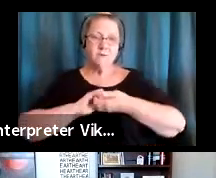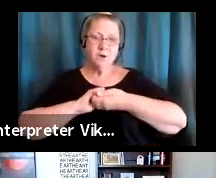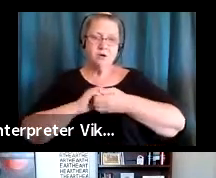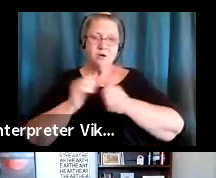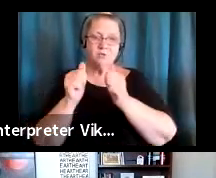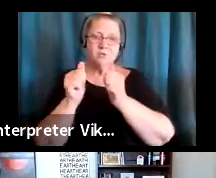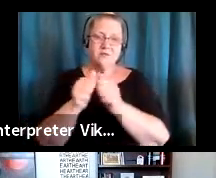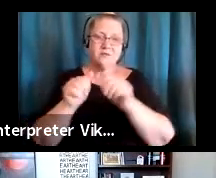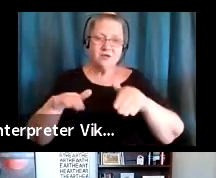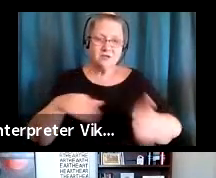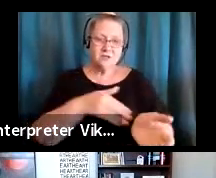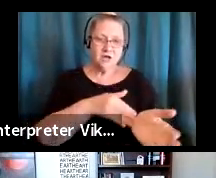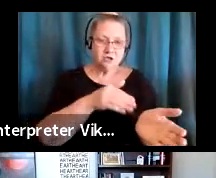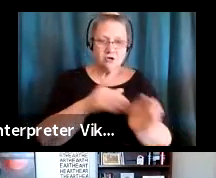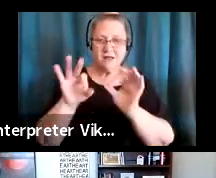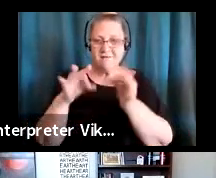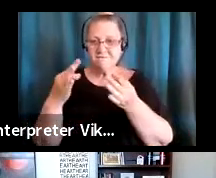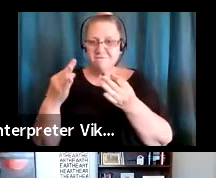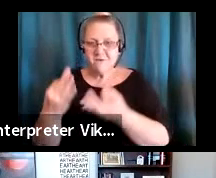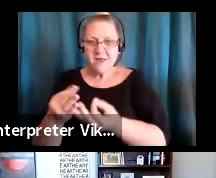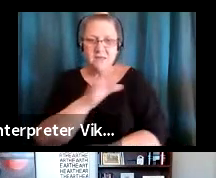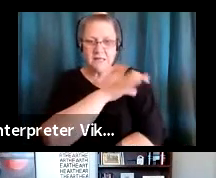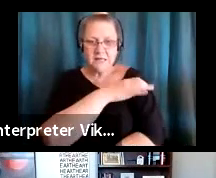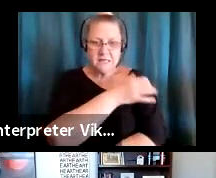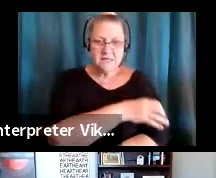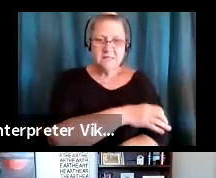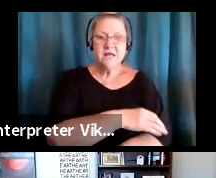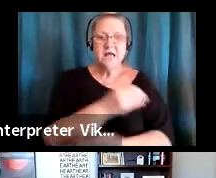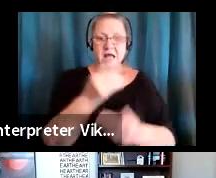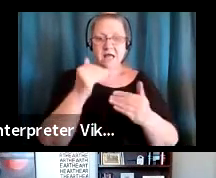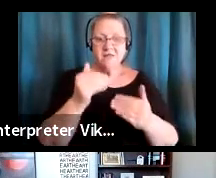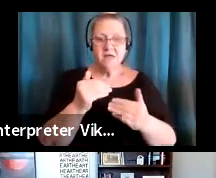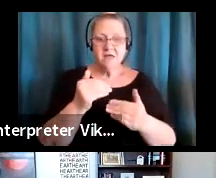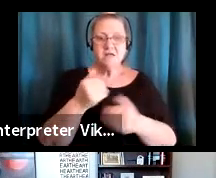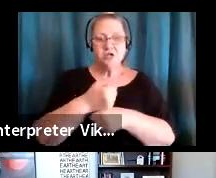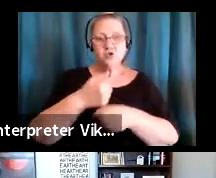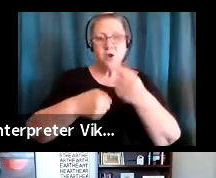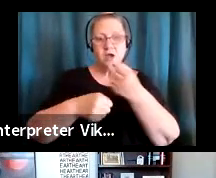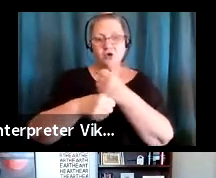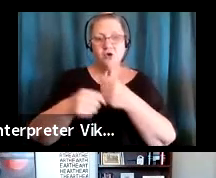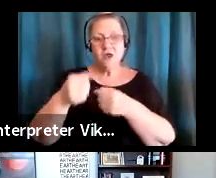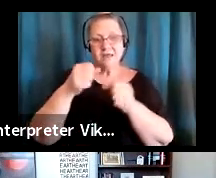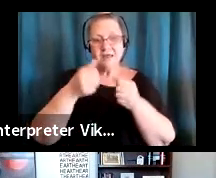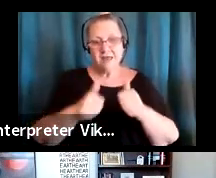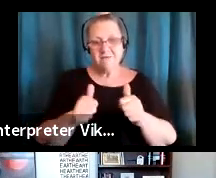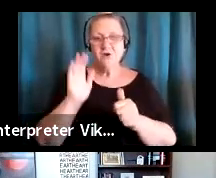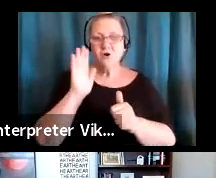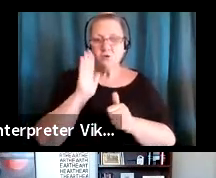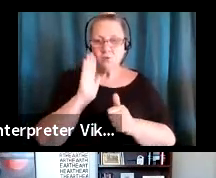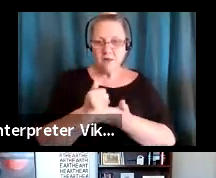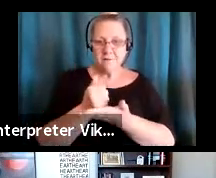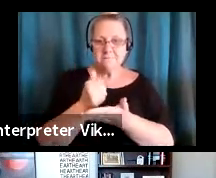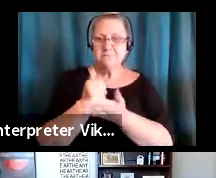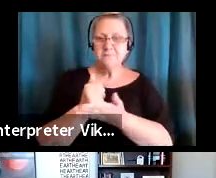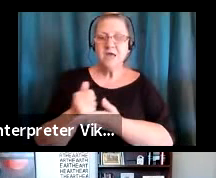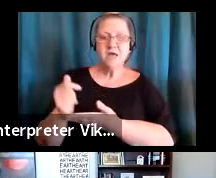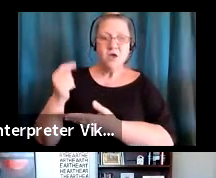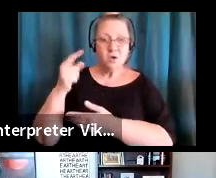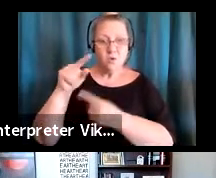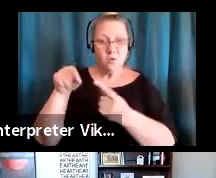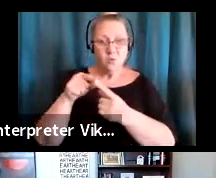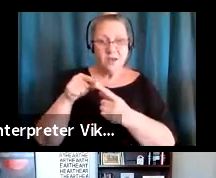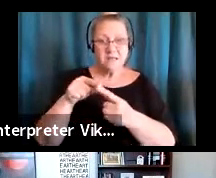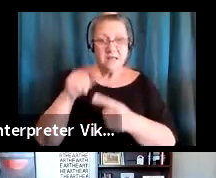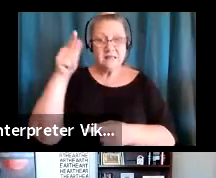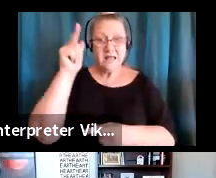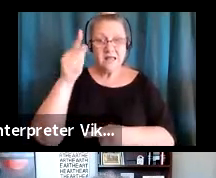and family practices. And I think this structure and this effort will certainly position us, as Dr. Pond said, for later on, when the younger